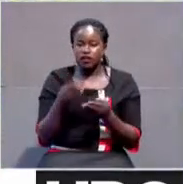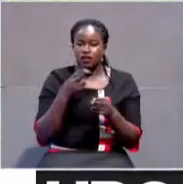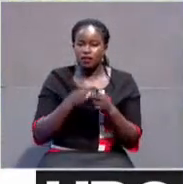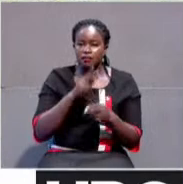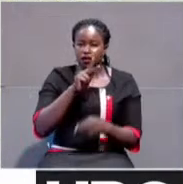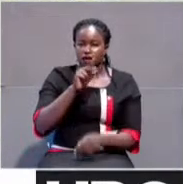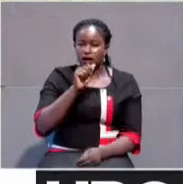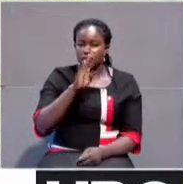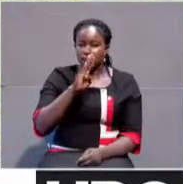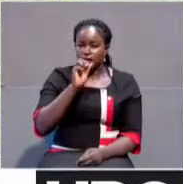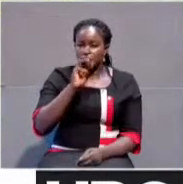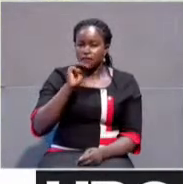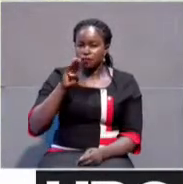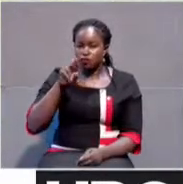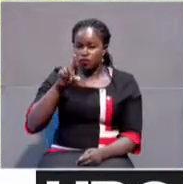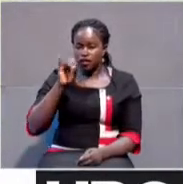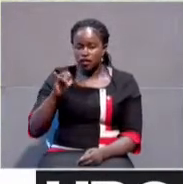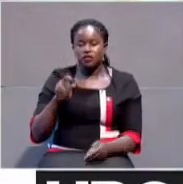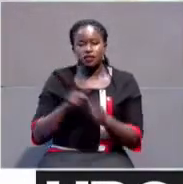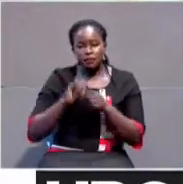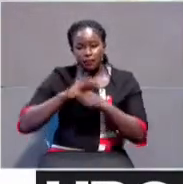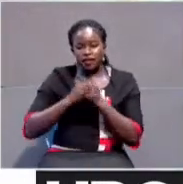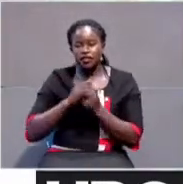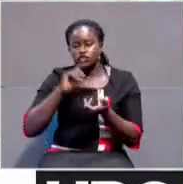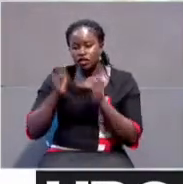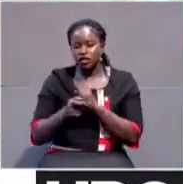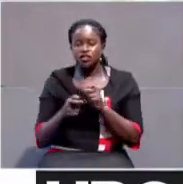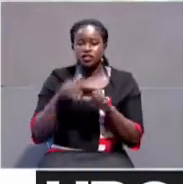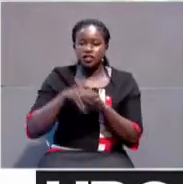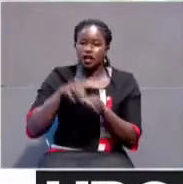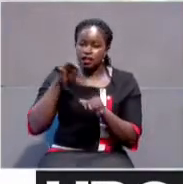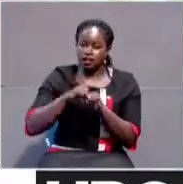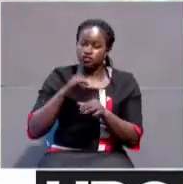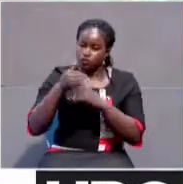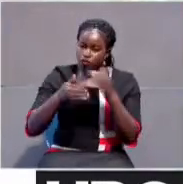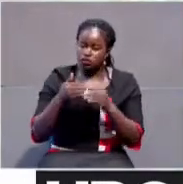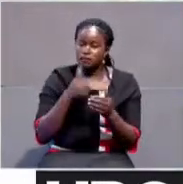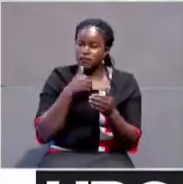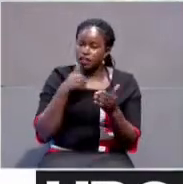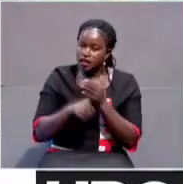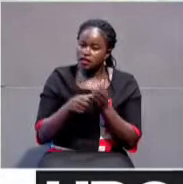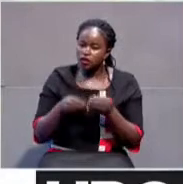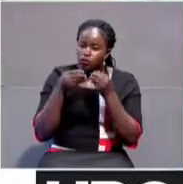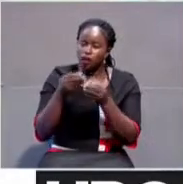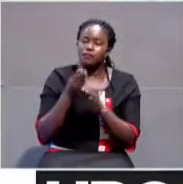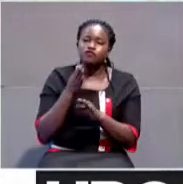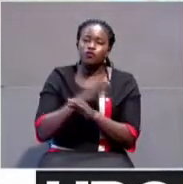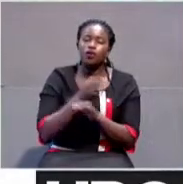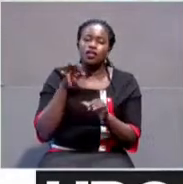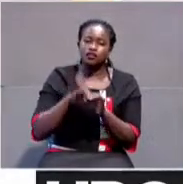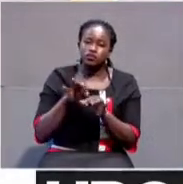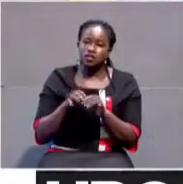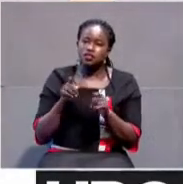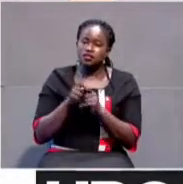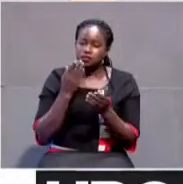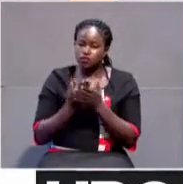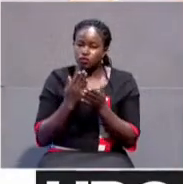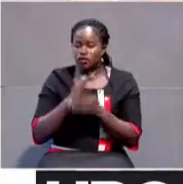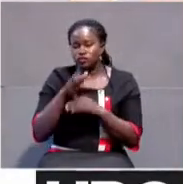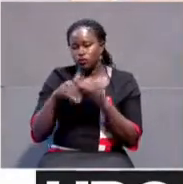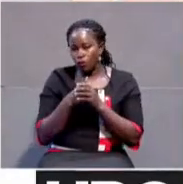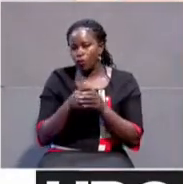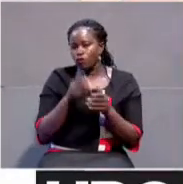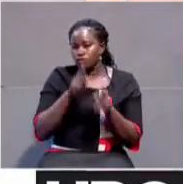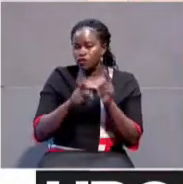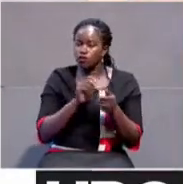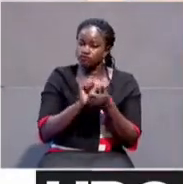Kabambuli, making changes in the election process. In the letter which was issued ahead of the elections, Winfred requested all the contestants